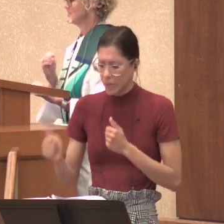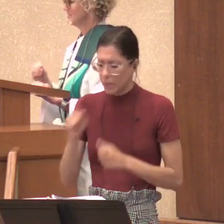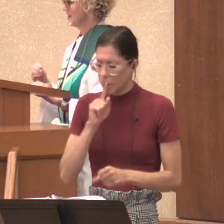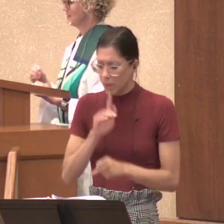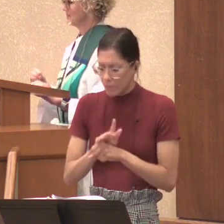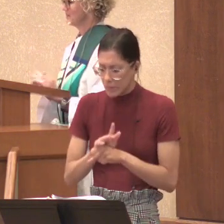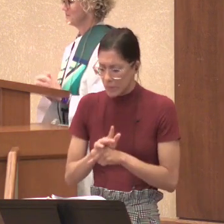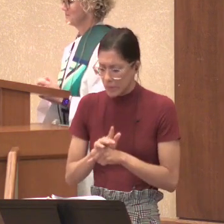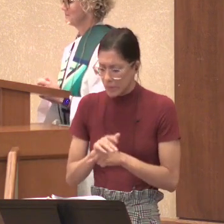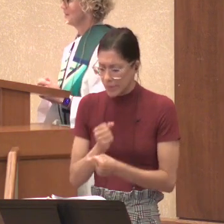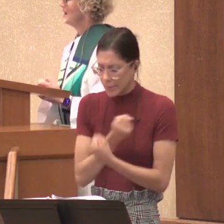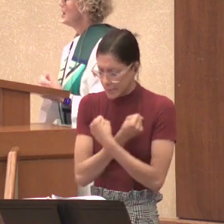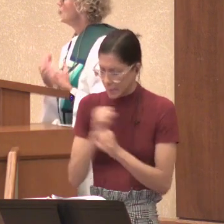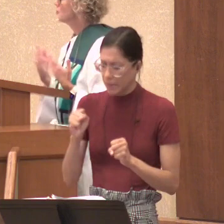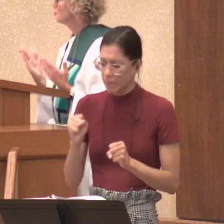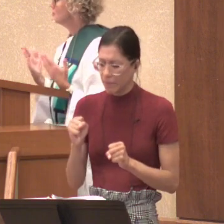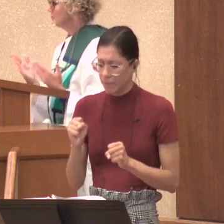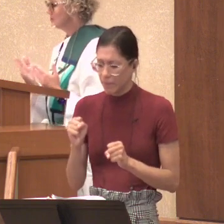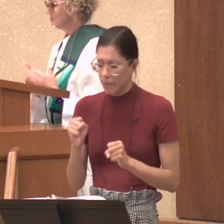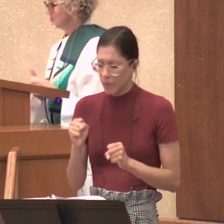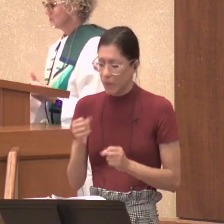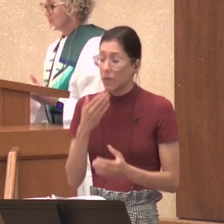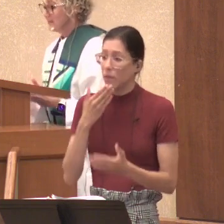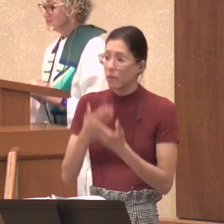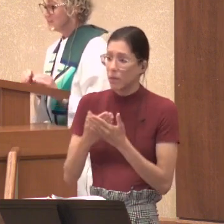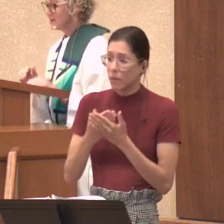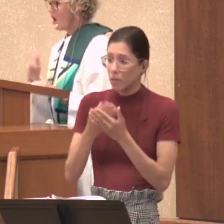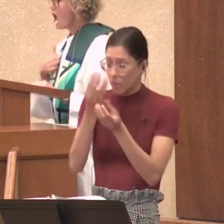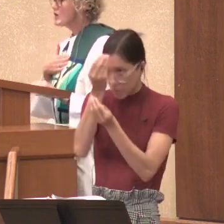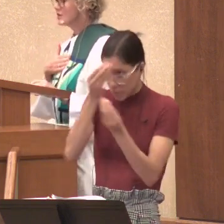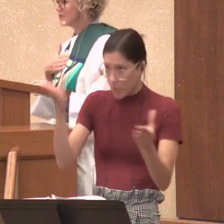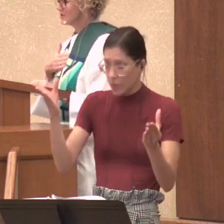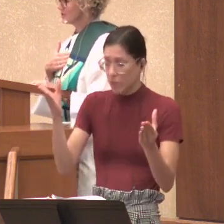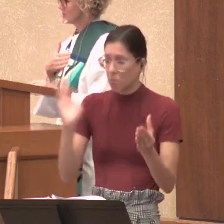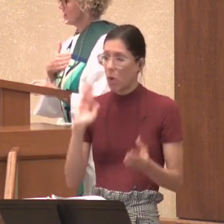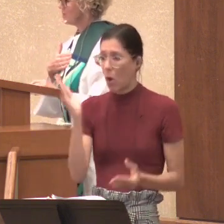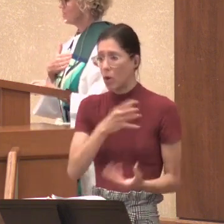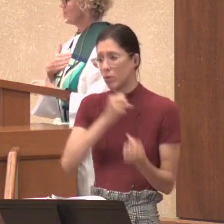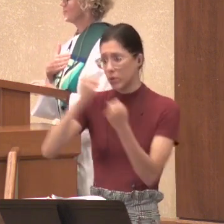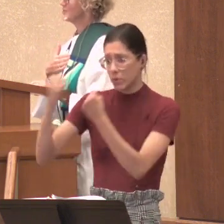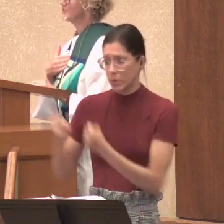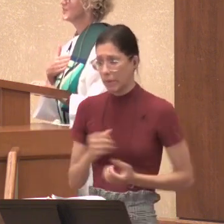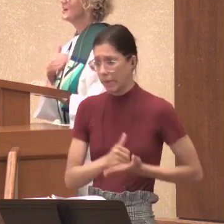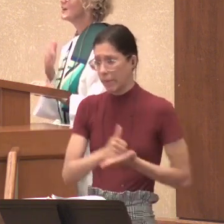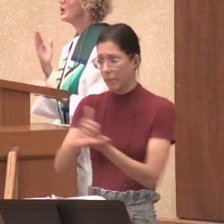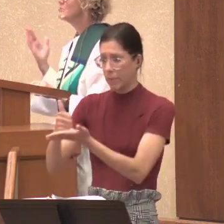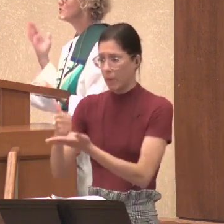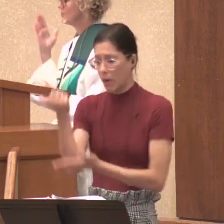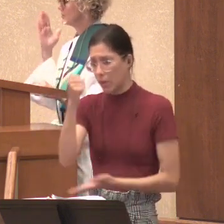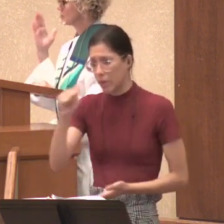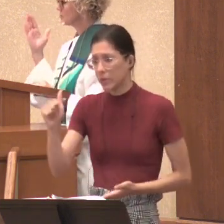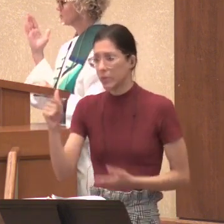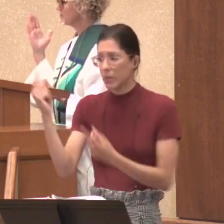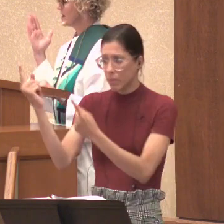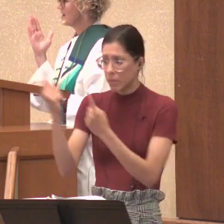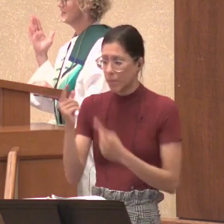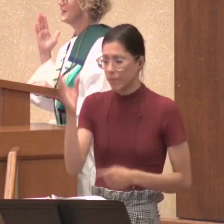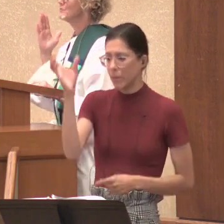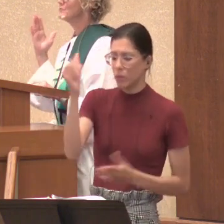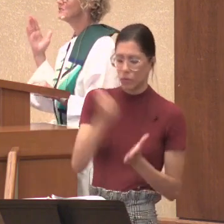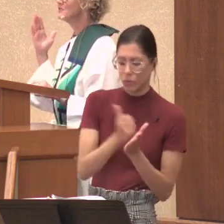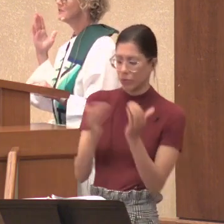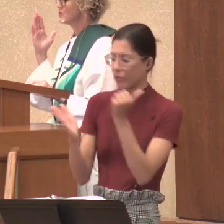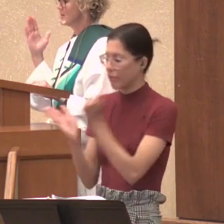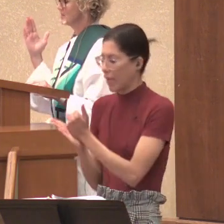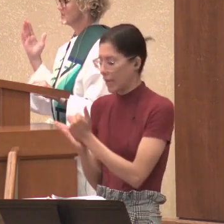to save. The good news is that our courage to help others comes from the crucified